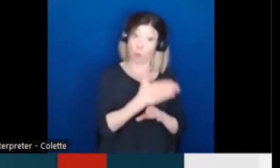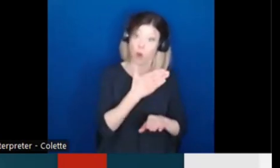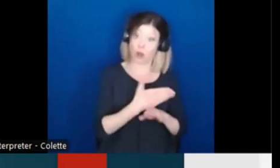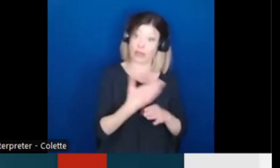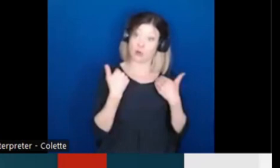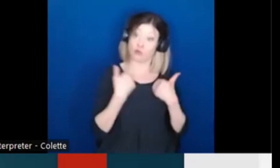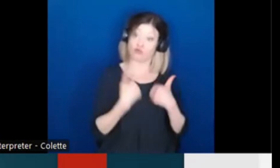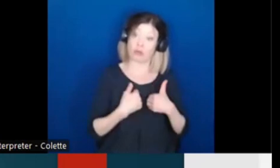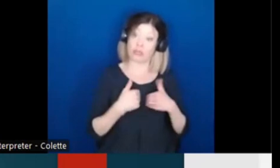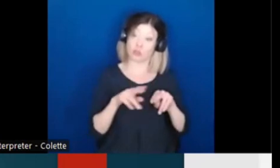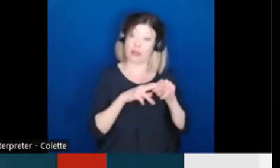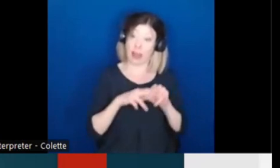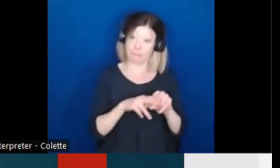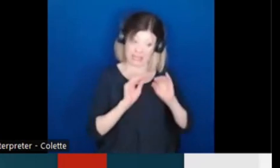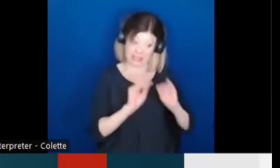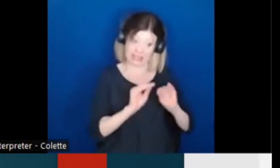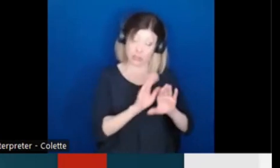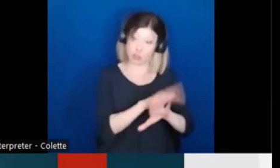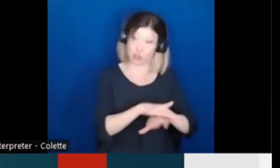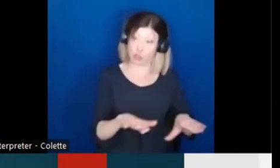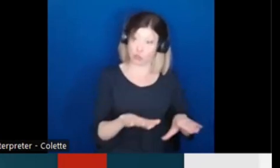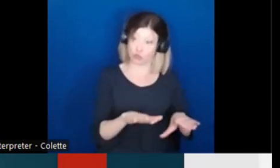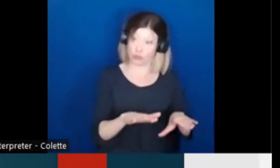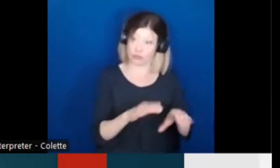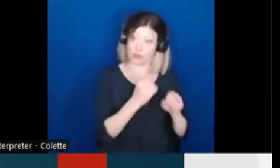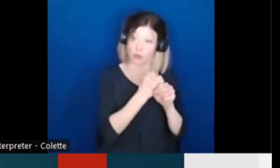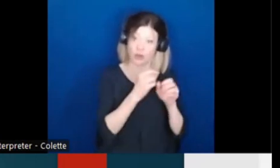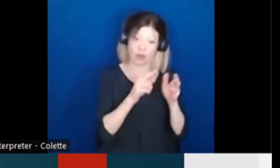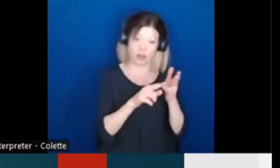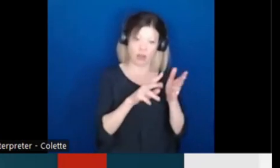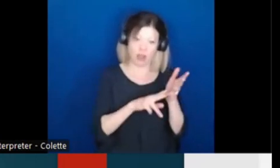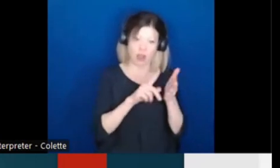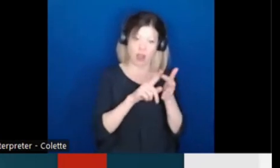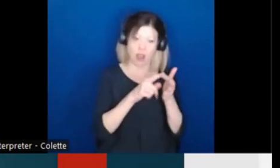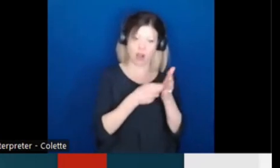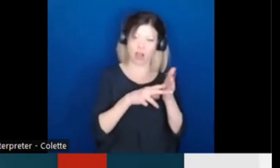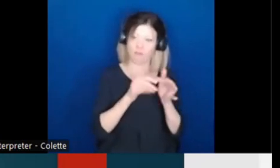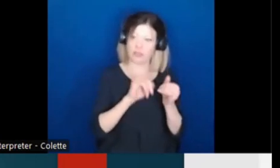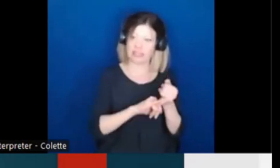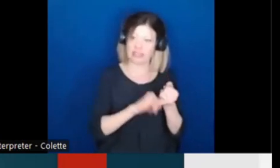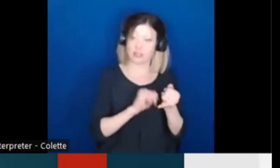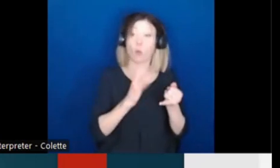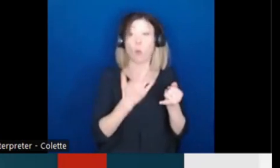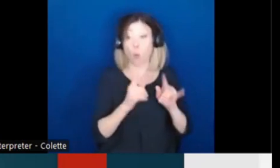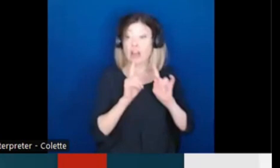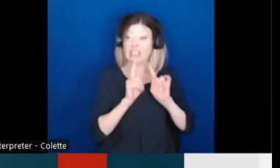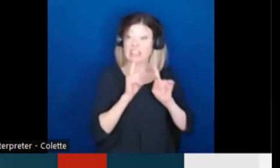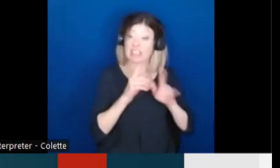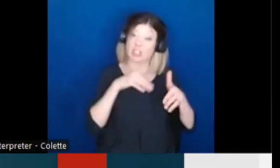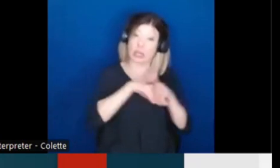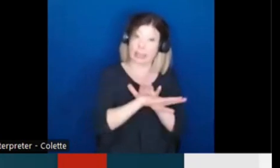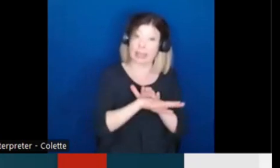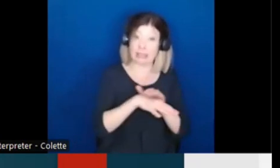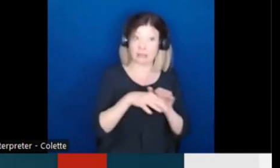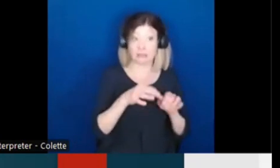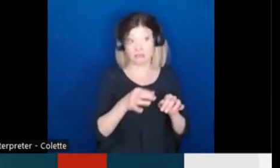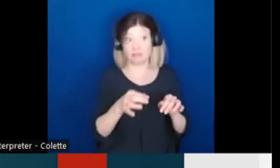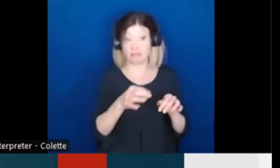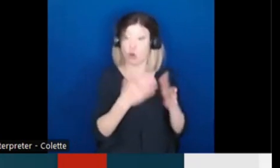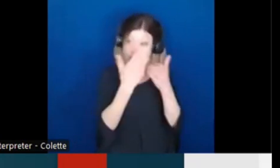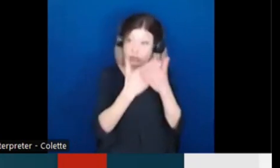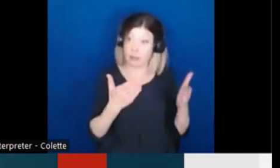a teacher in a kind of respectable private establishment. So he made the worst decision of his